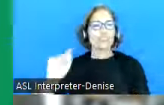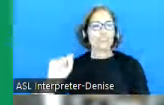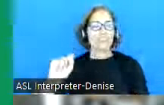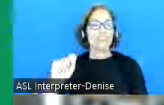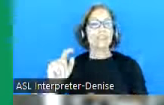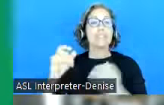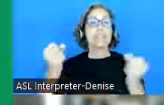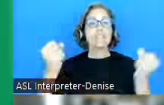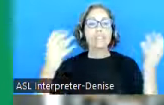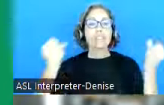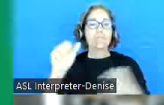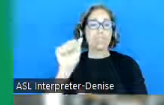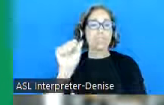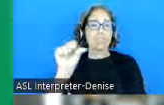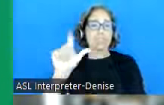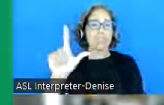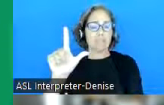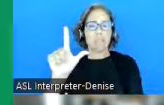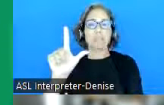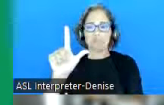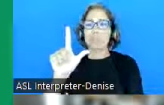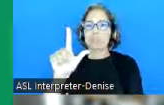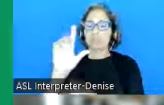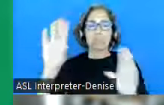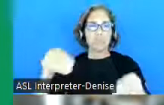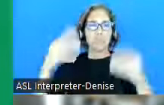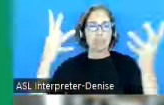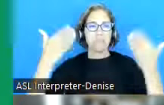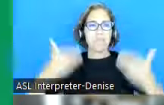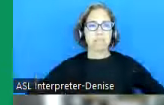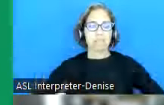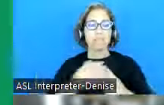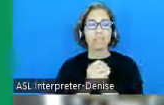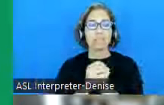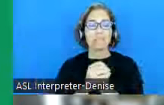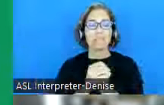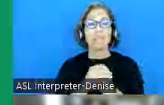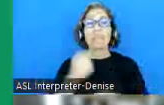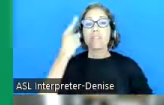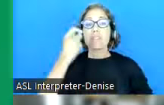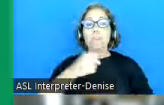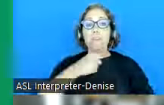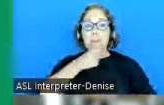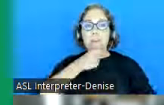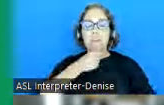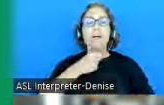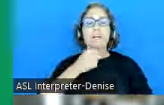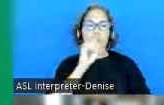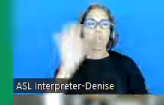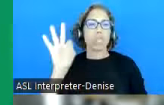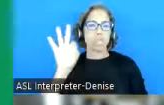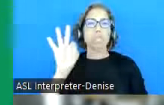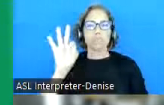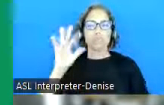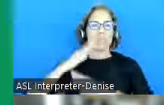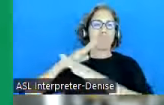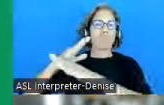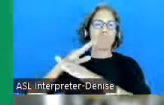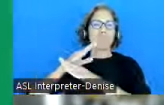American Sign Language interpretation is also provided, and microphones are muted to prevent any background noise